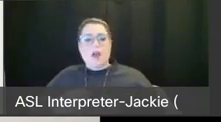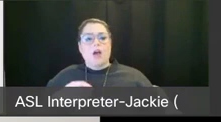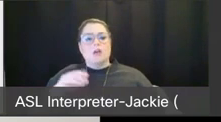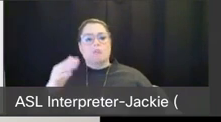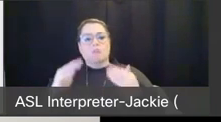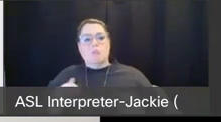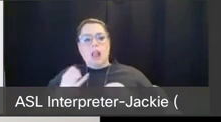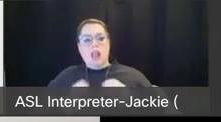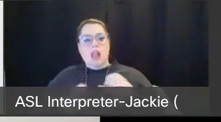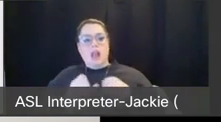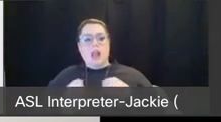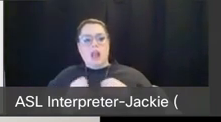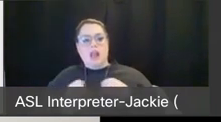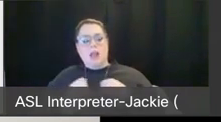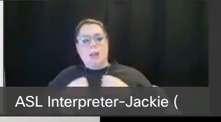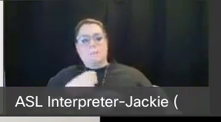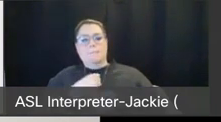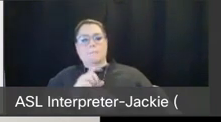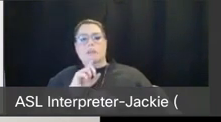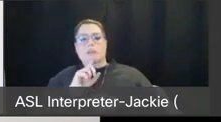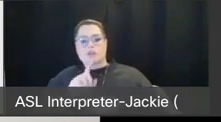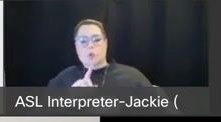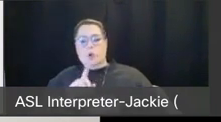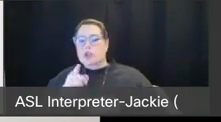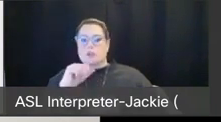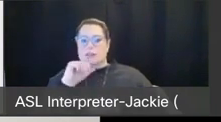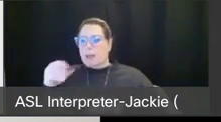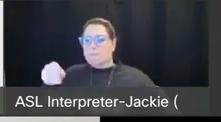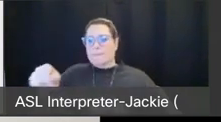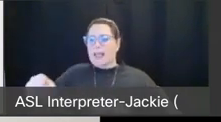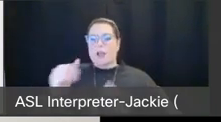are some of the things that you should be aware of.